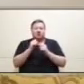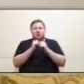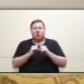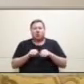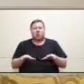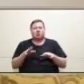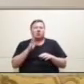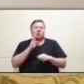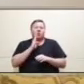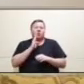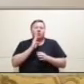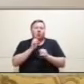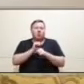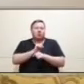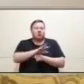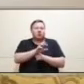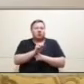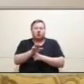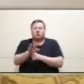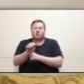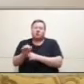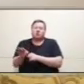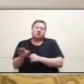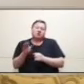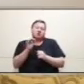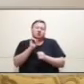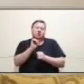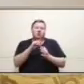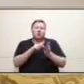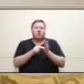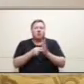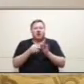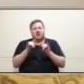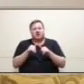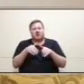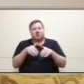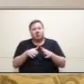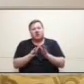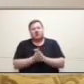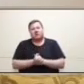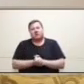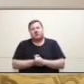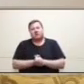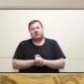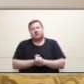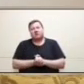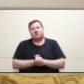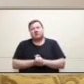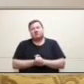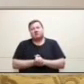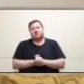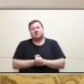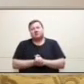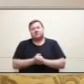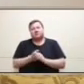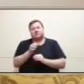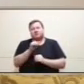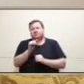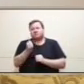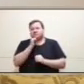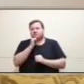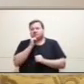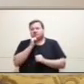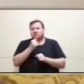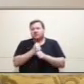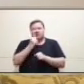on water distribution and what your plan is in that respect. Then it does not make sense, but I want